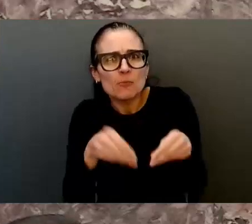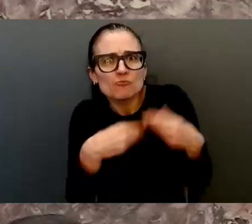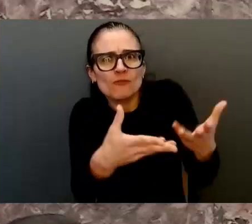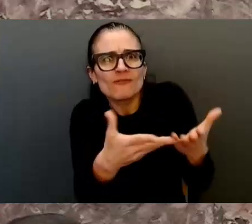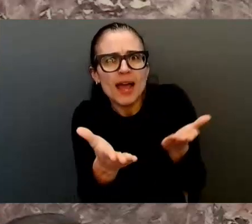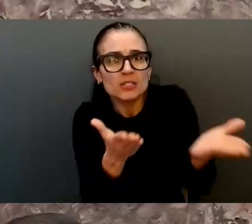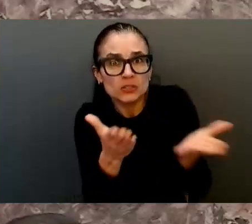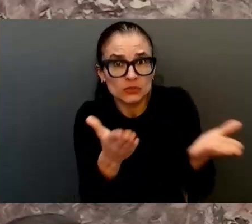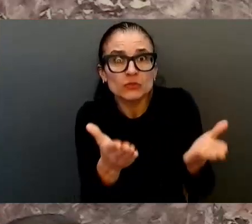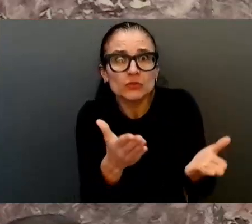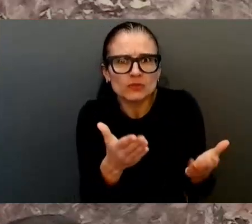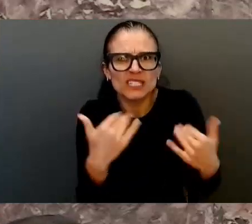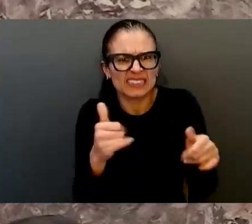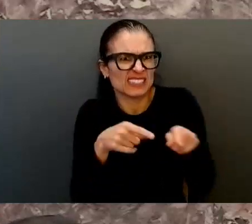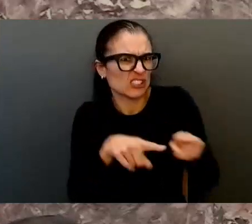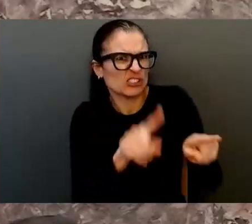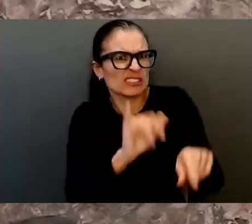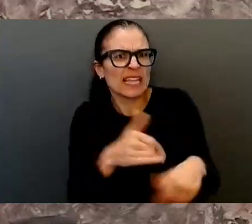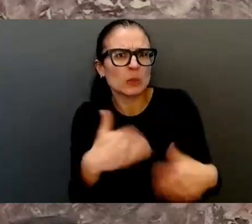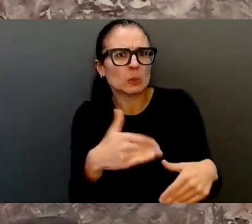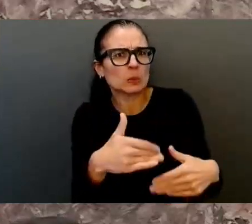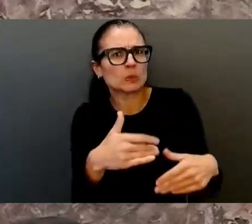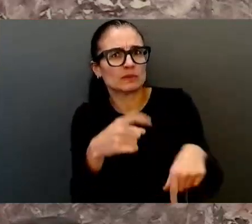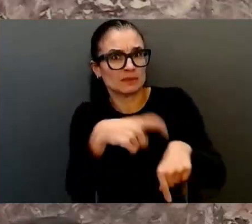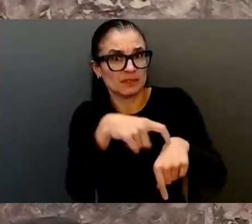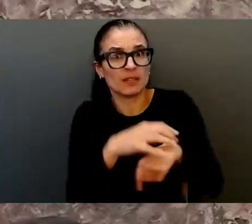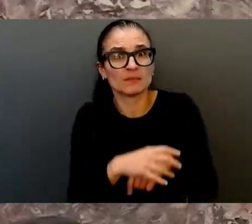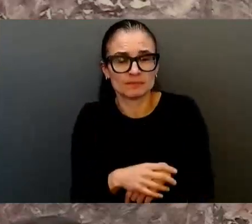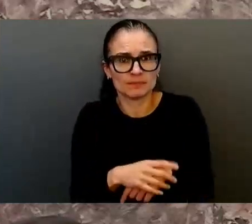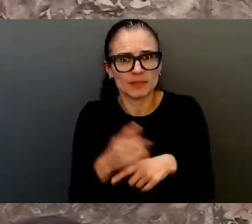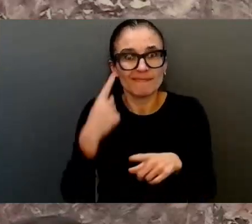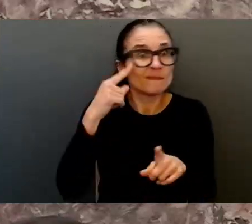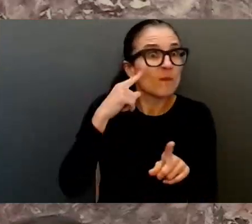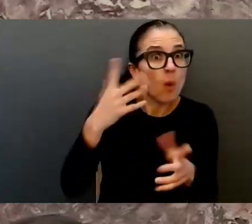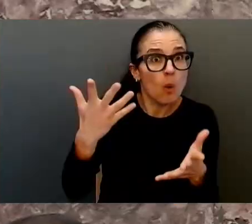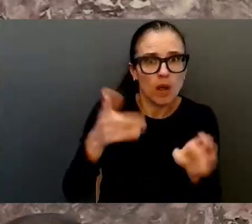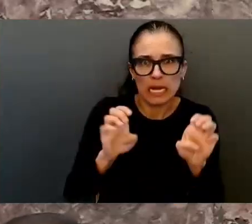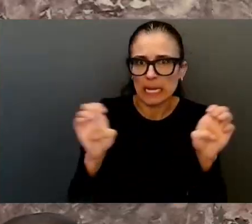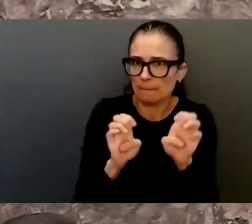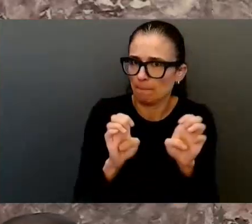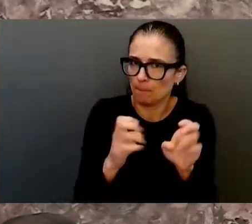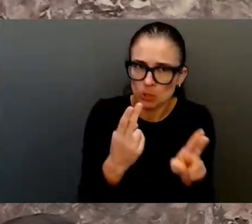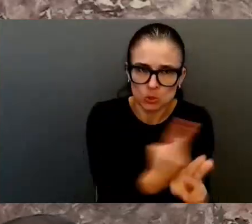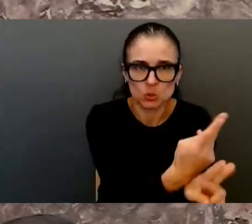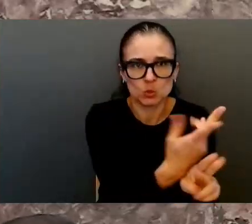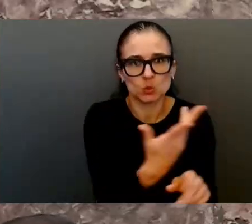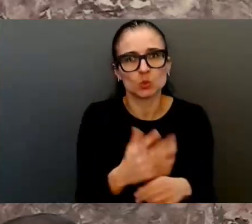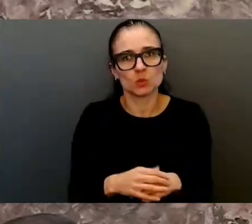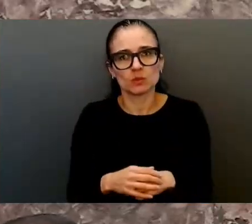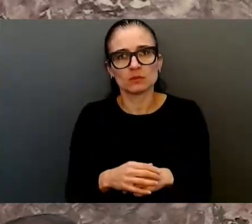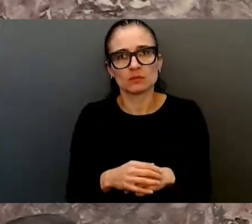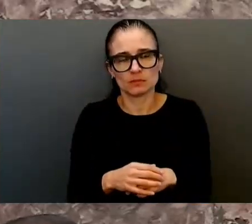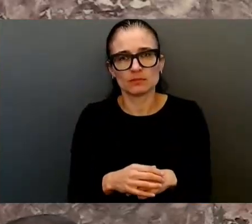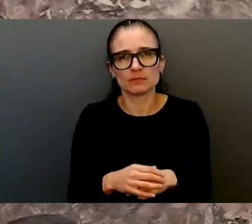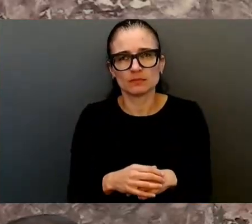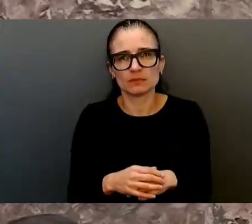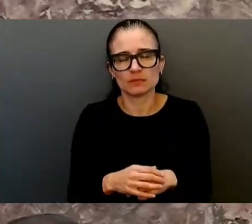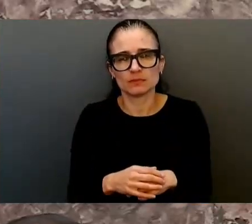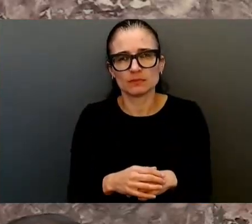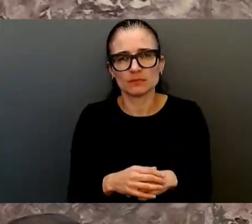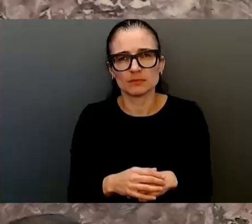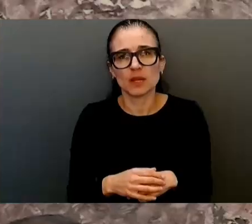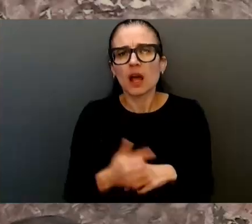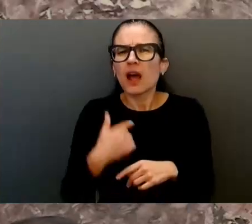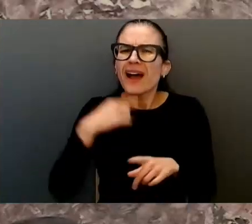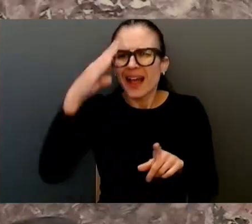always meant as an emergency measure, but I know that the theme the third party has brought to the House this week is around reliability, and I couldn't